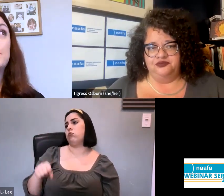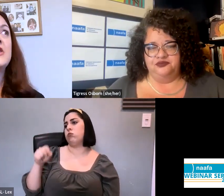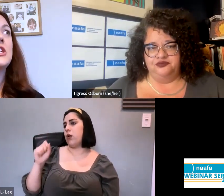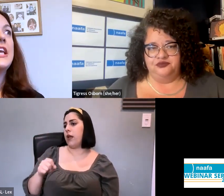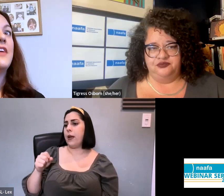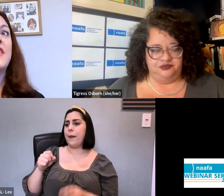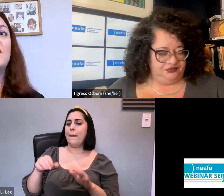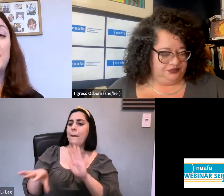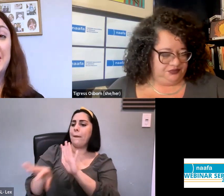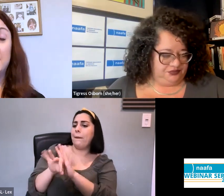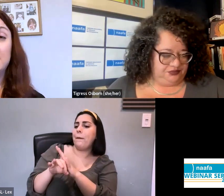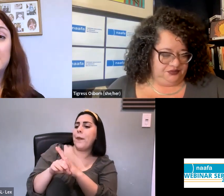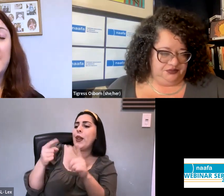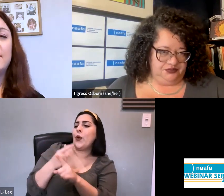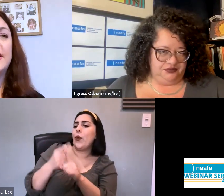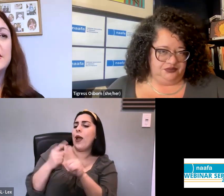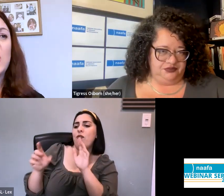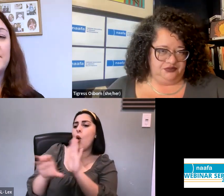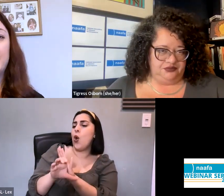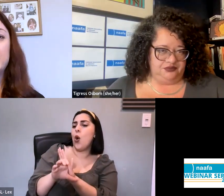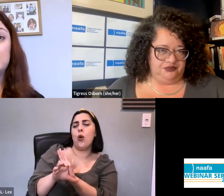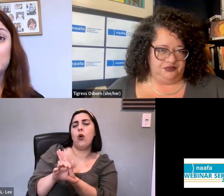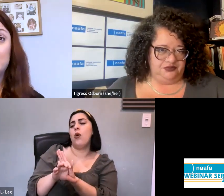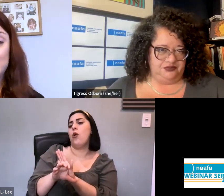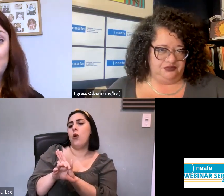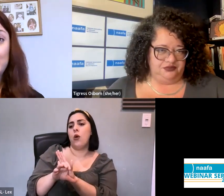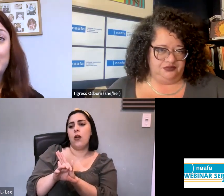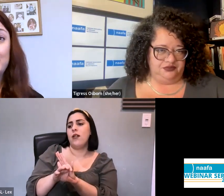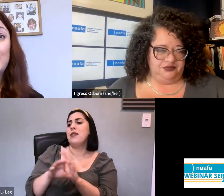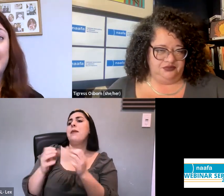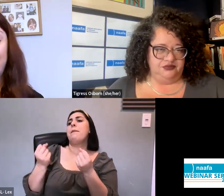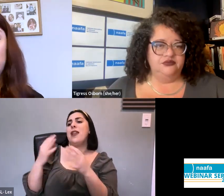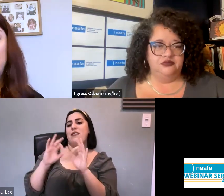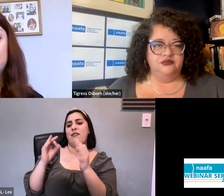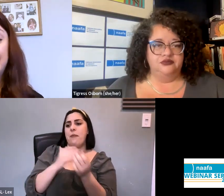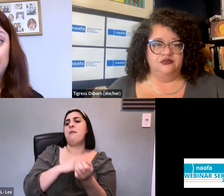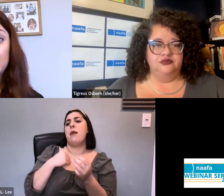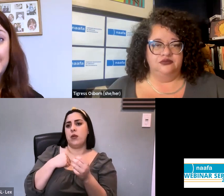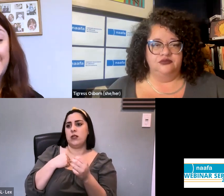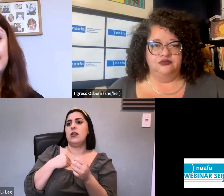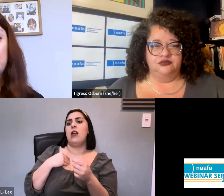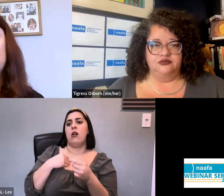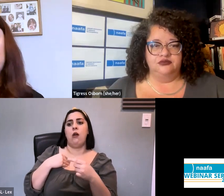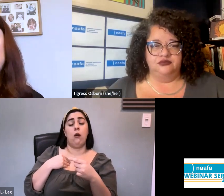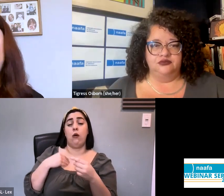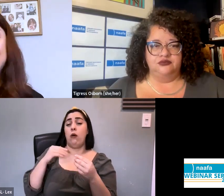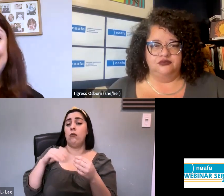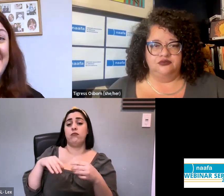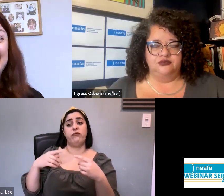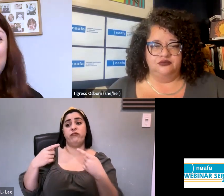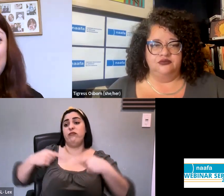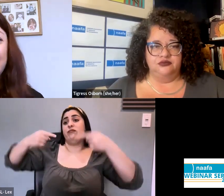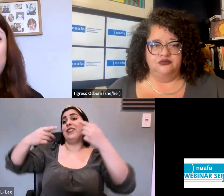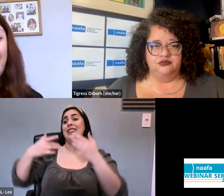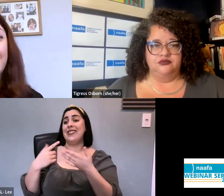gosh, especially if they've been ill. I find a lot of families will choose an older photo if they've been ill the last couple of years because